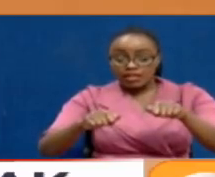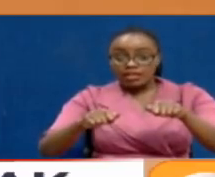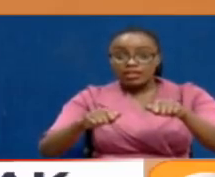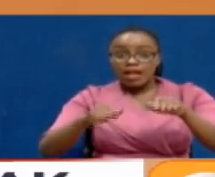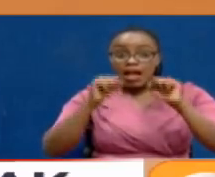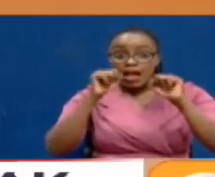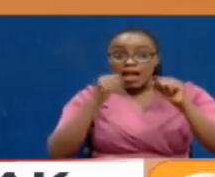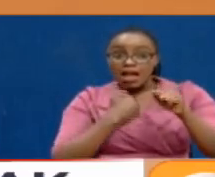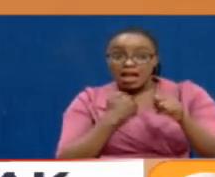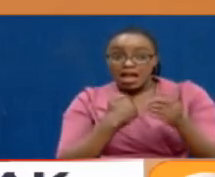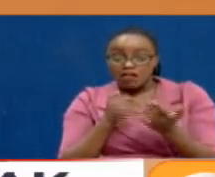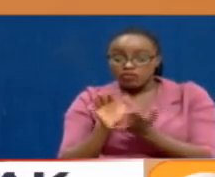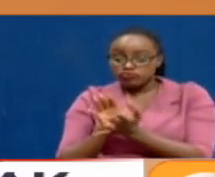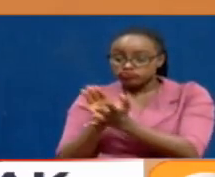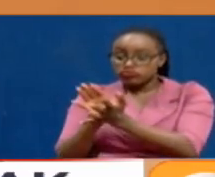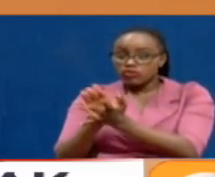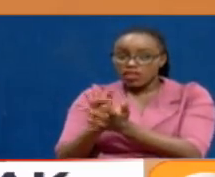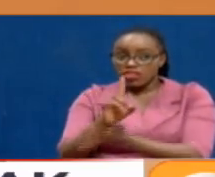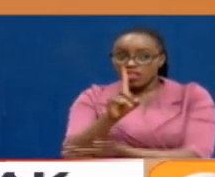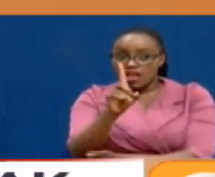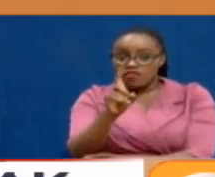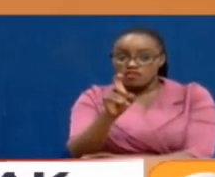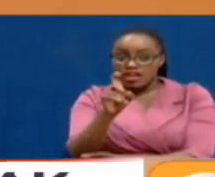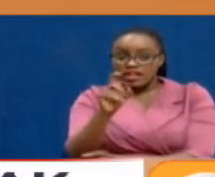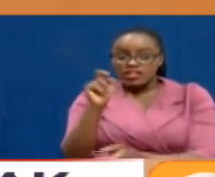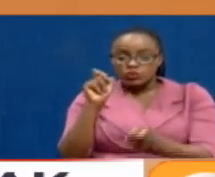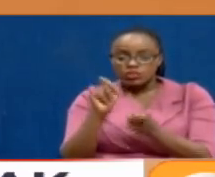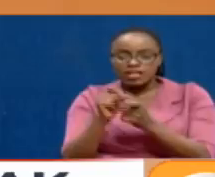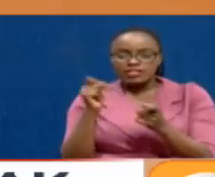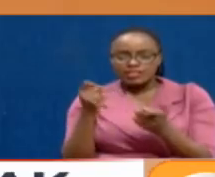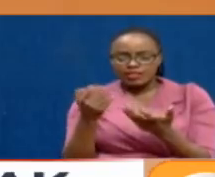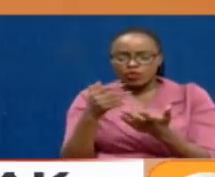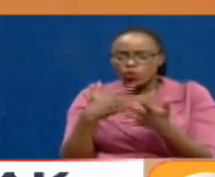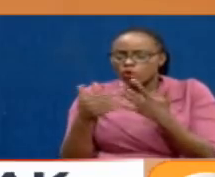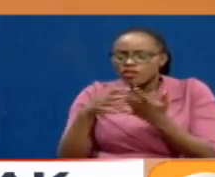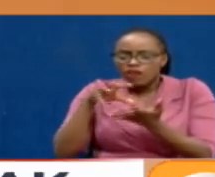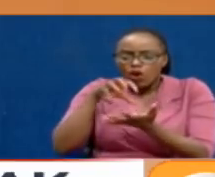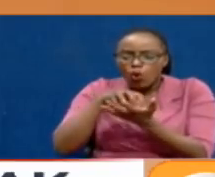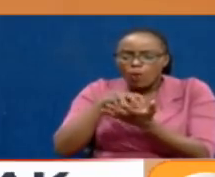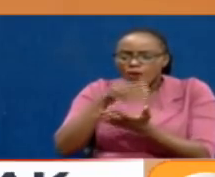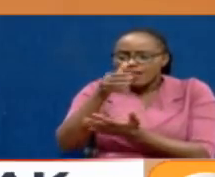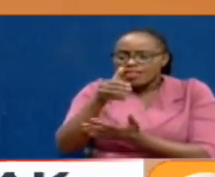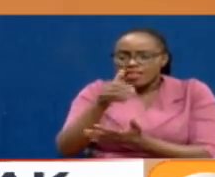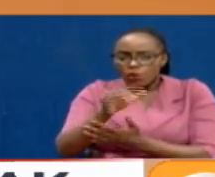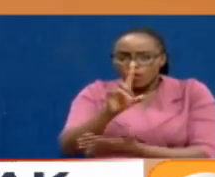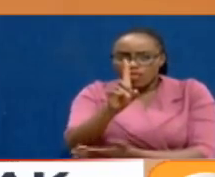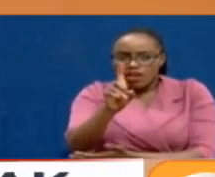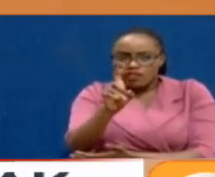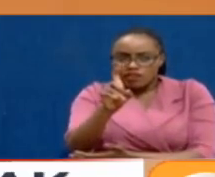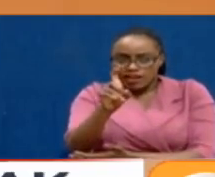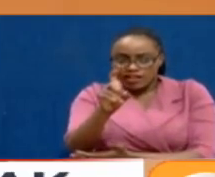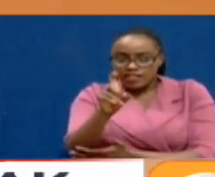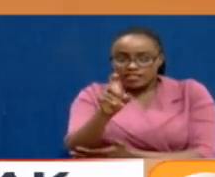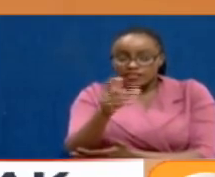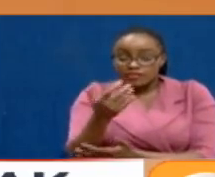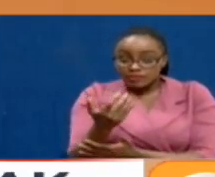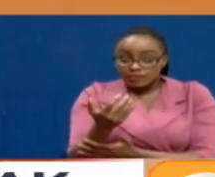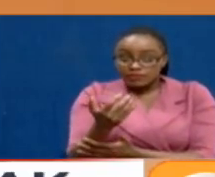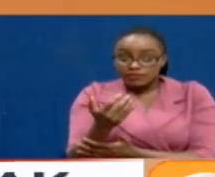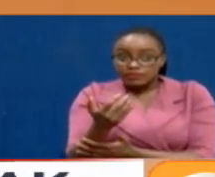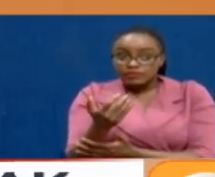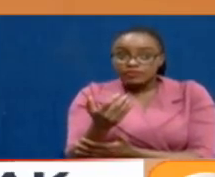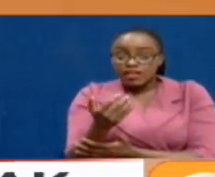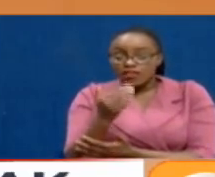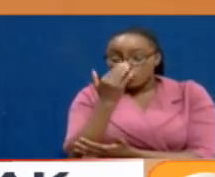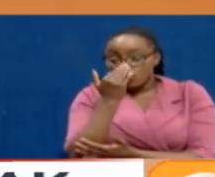you either isolate the virus or you test the component of the virus, the DNA or the core of